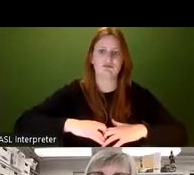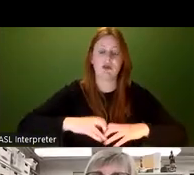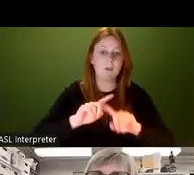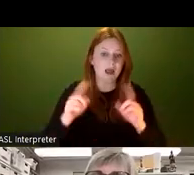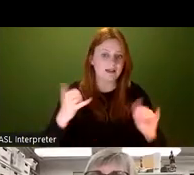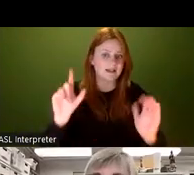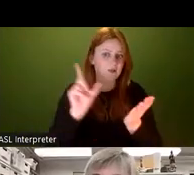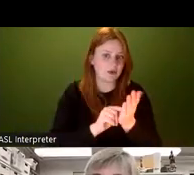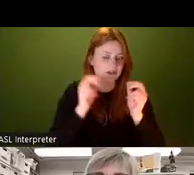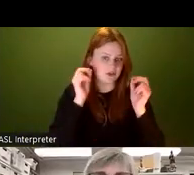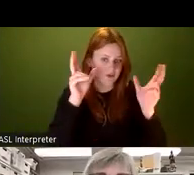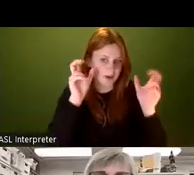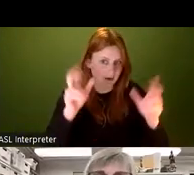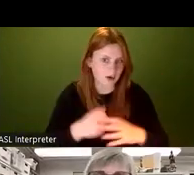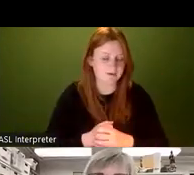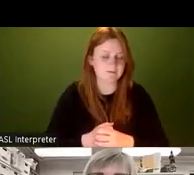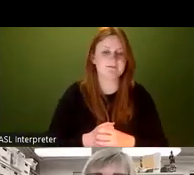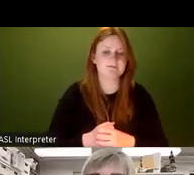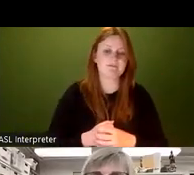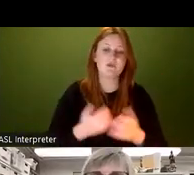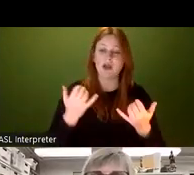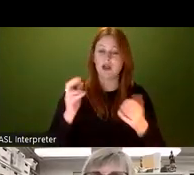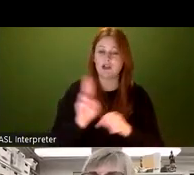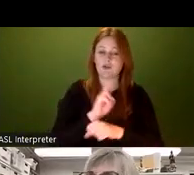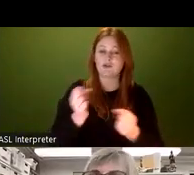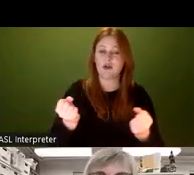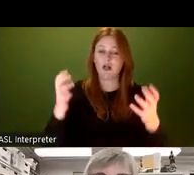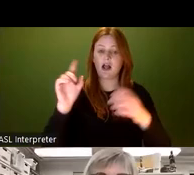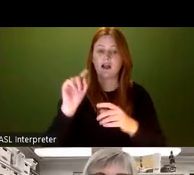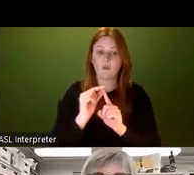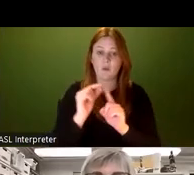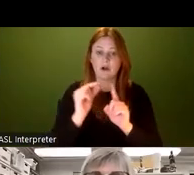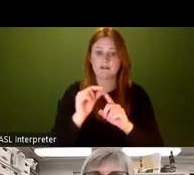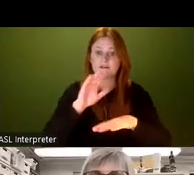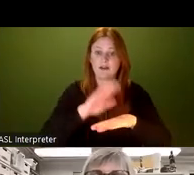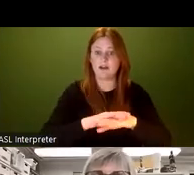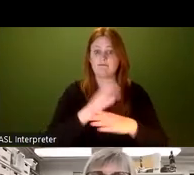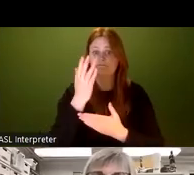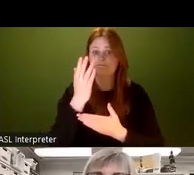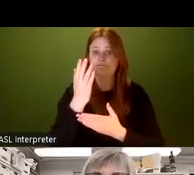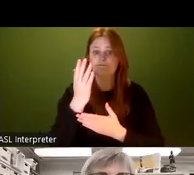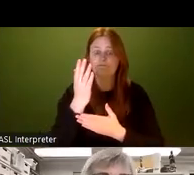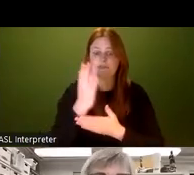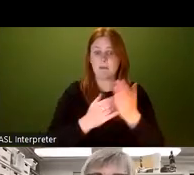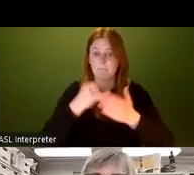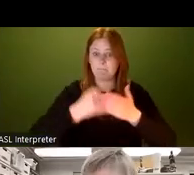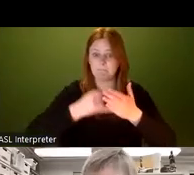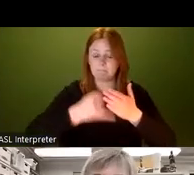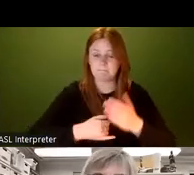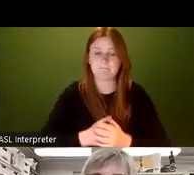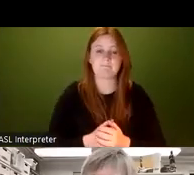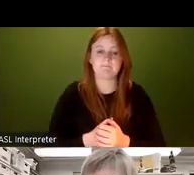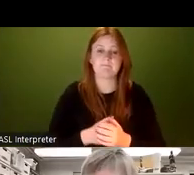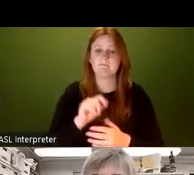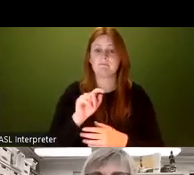I used quite a lot of text on the surfaces of these branch forms. And the text is a mix.